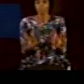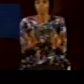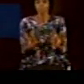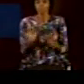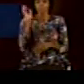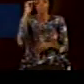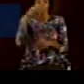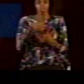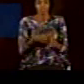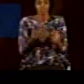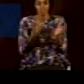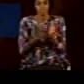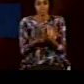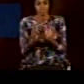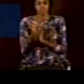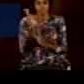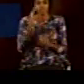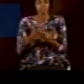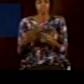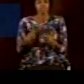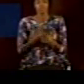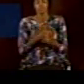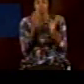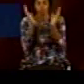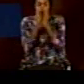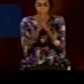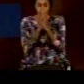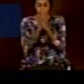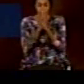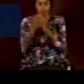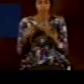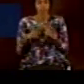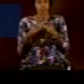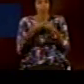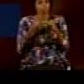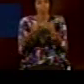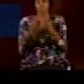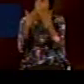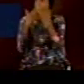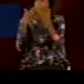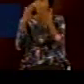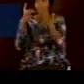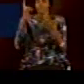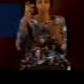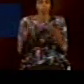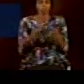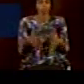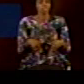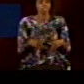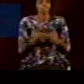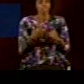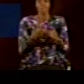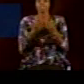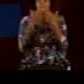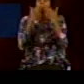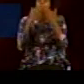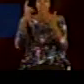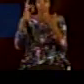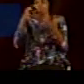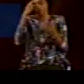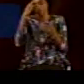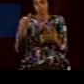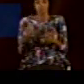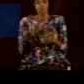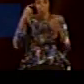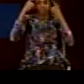In Jesus' name we pray. We are still thanking God. Let us thank God for the success of the